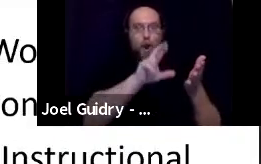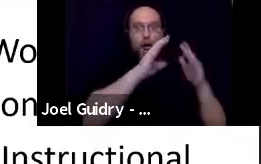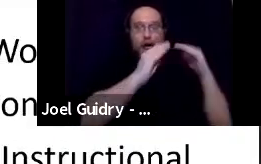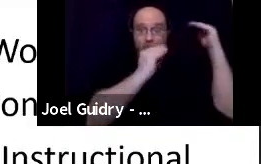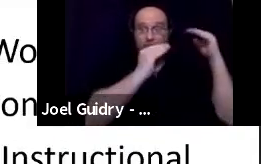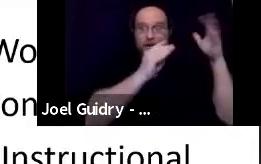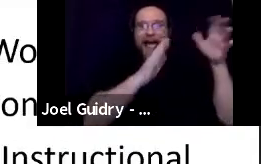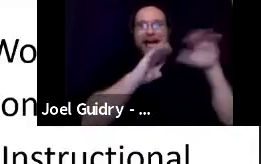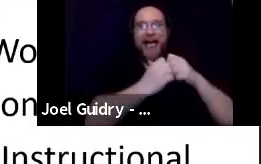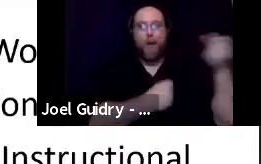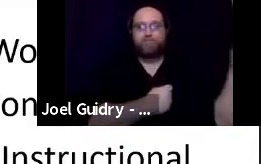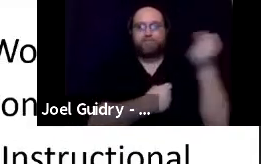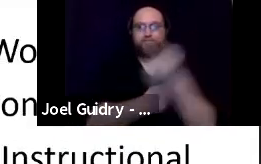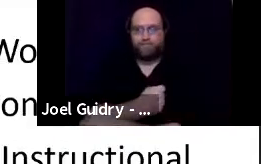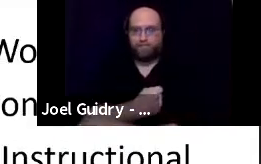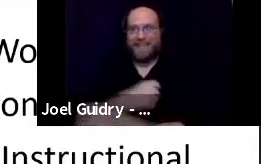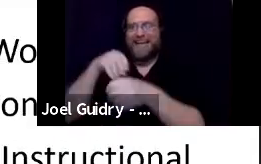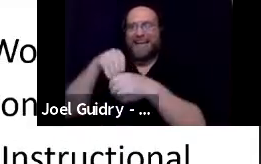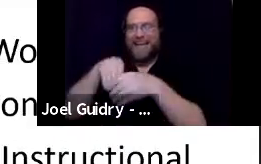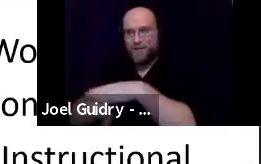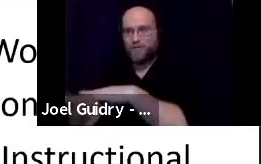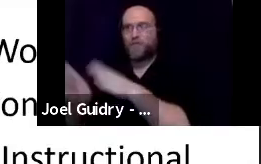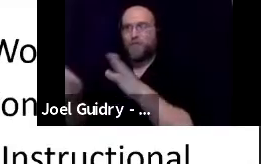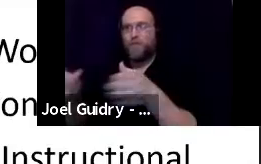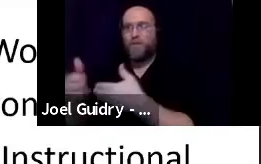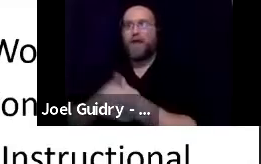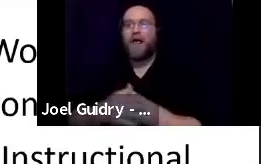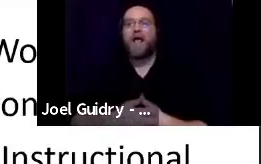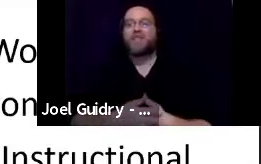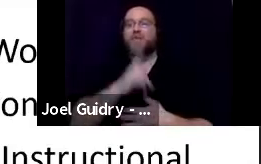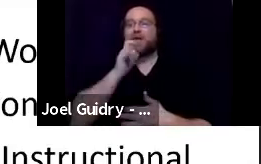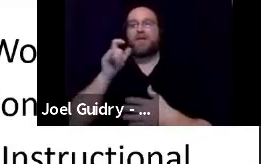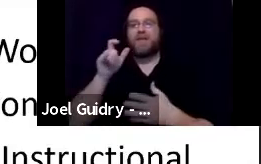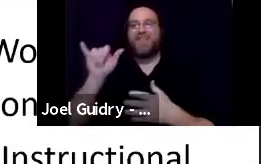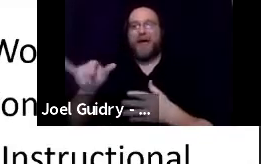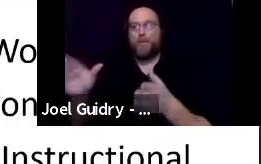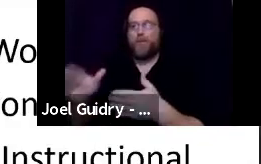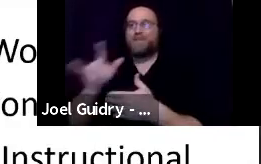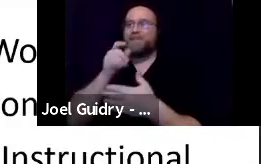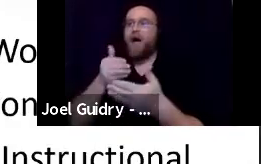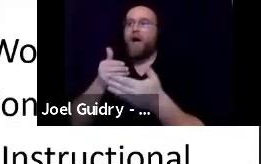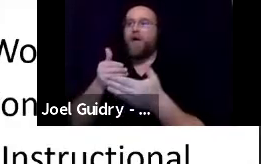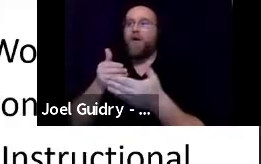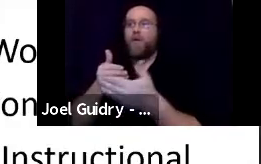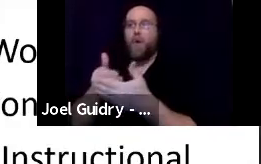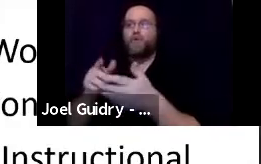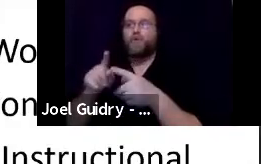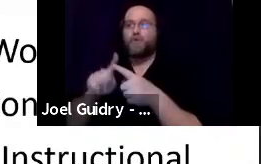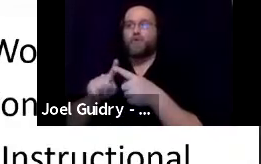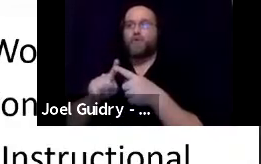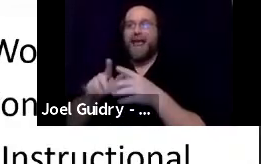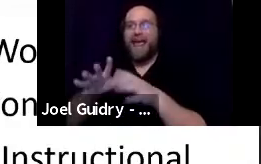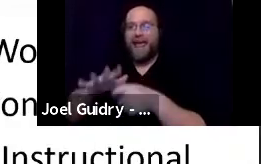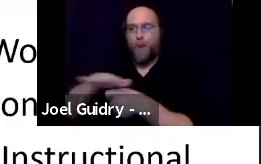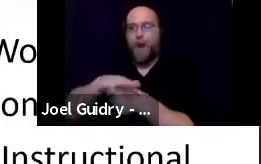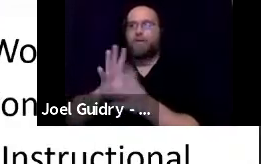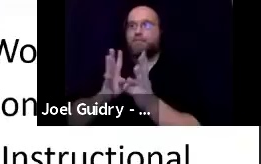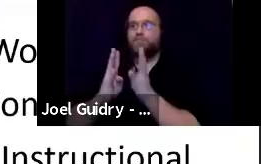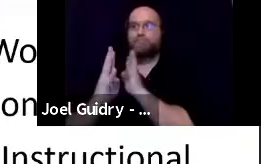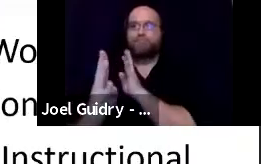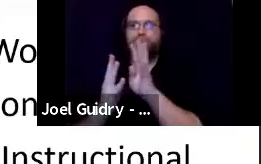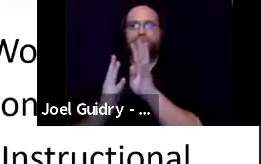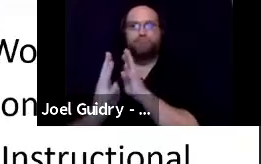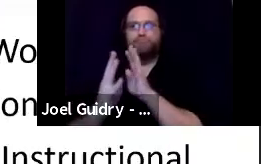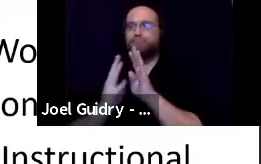they're not located next to a lot of passing areas, and what has to happen when